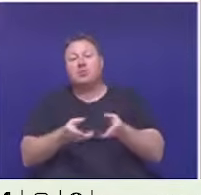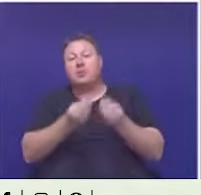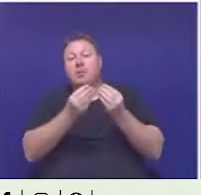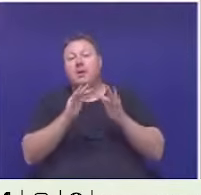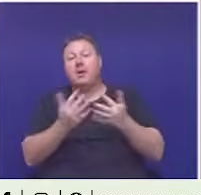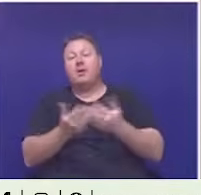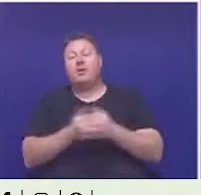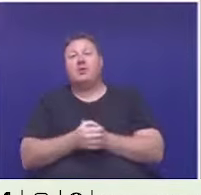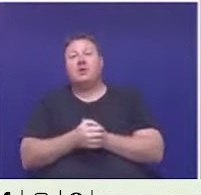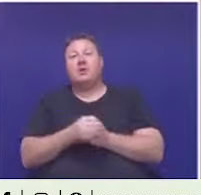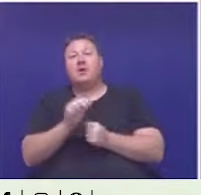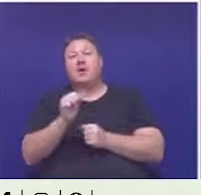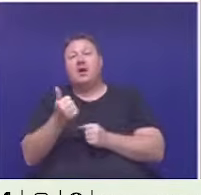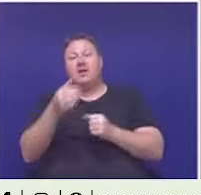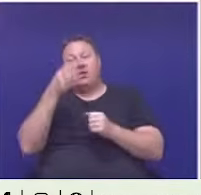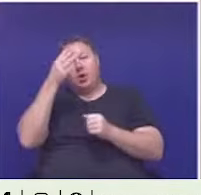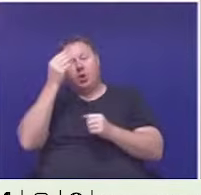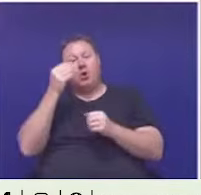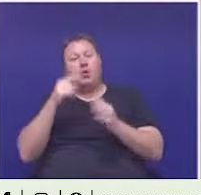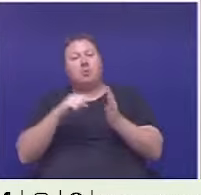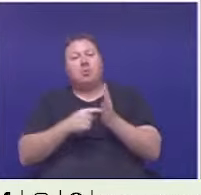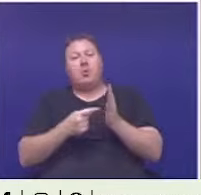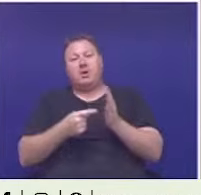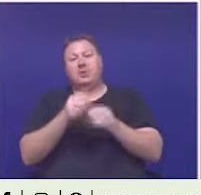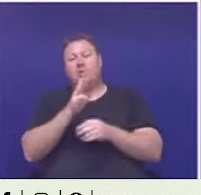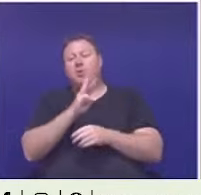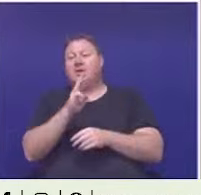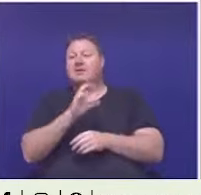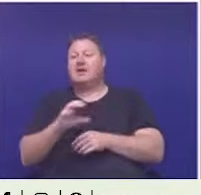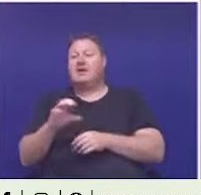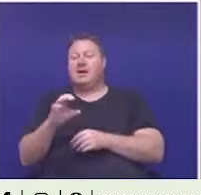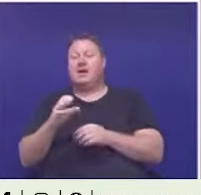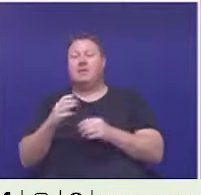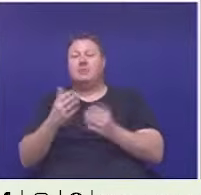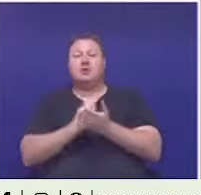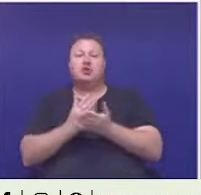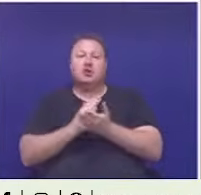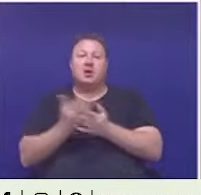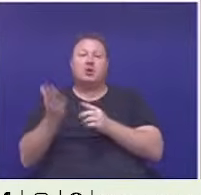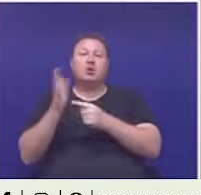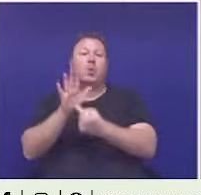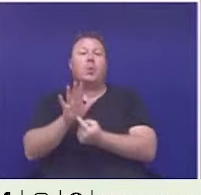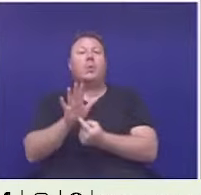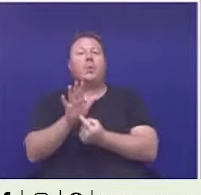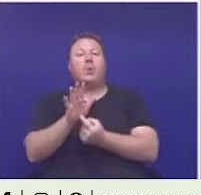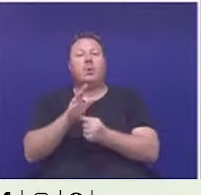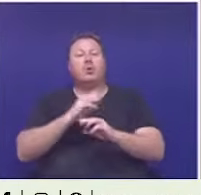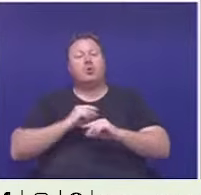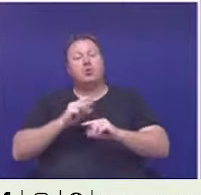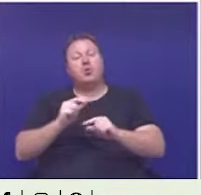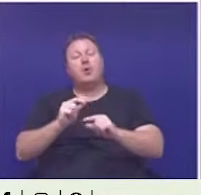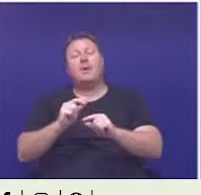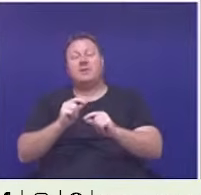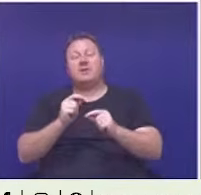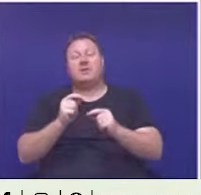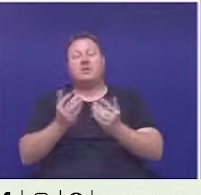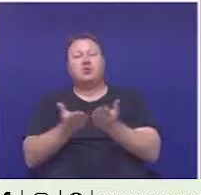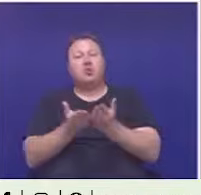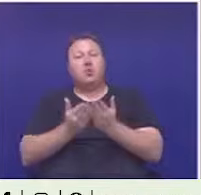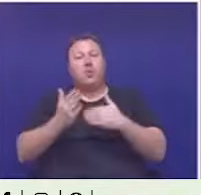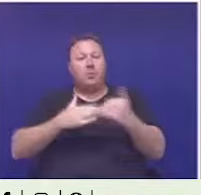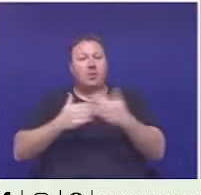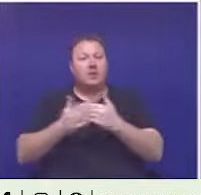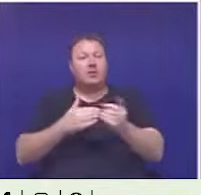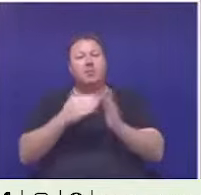other learning points was the Western Cape sharing with their colleagues around the Rapid School Build program.